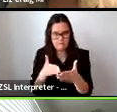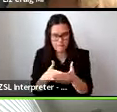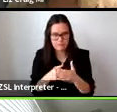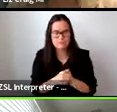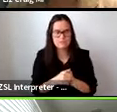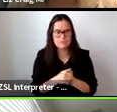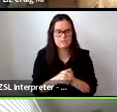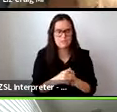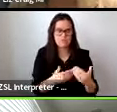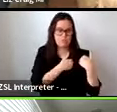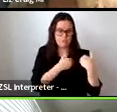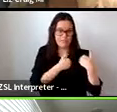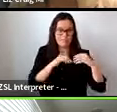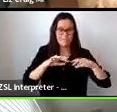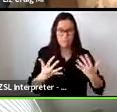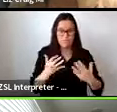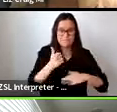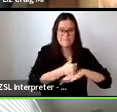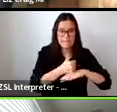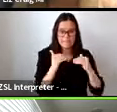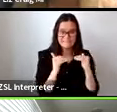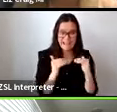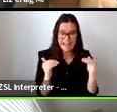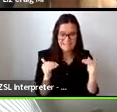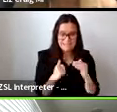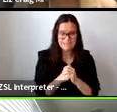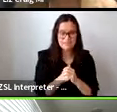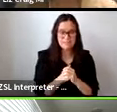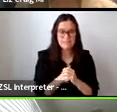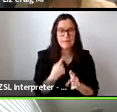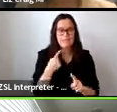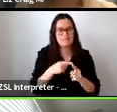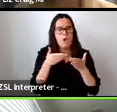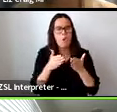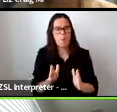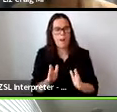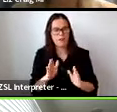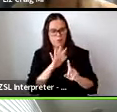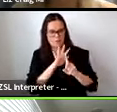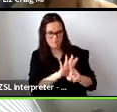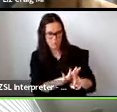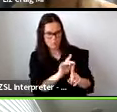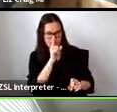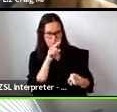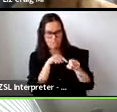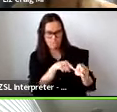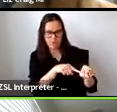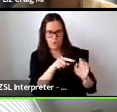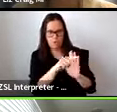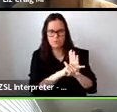accessibility standards, and an enforcement mechanism.